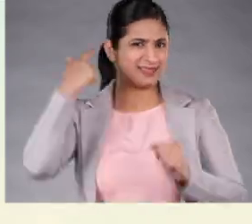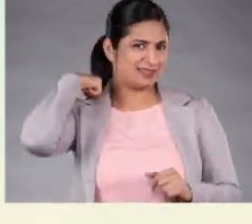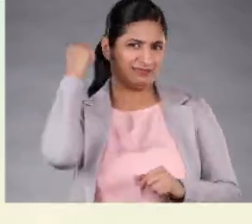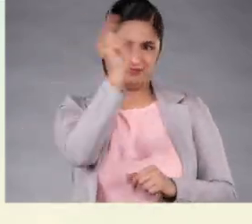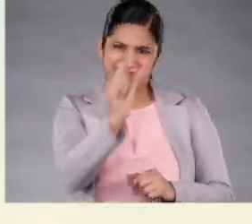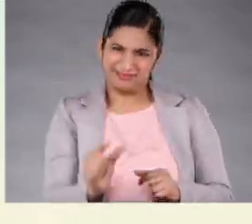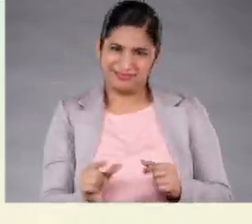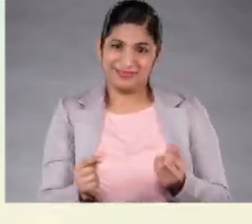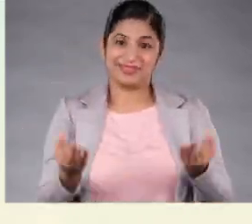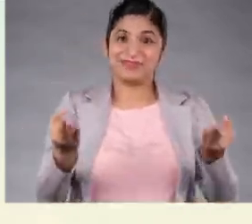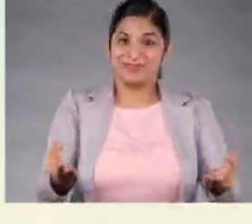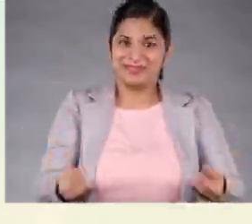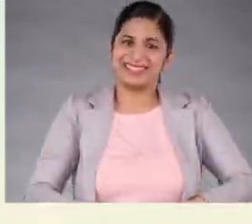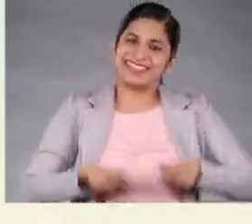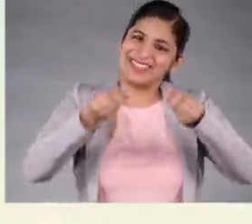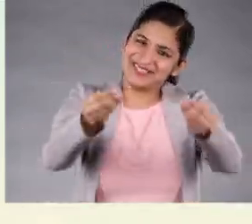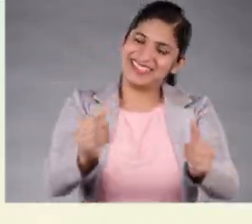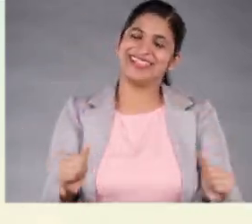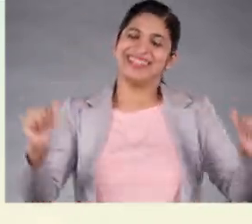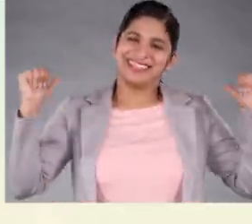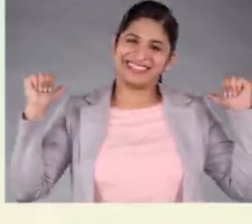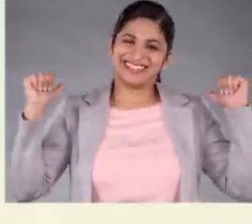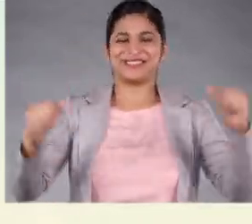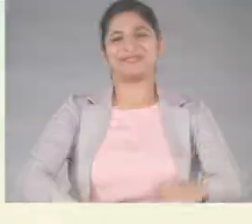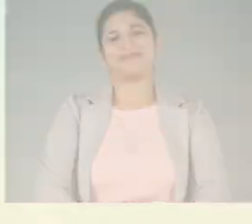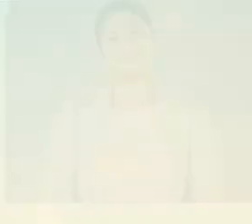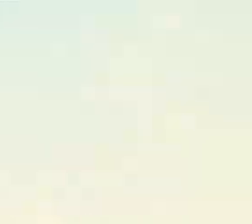will relax your spine and help you enjoy the flight.